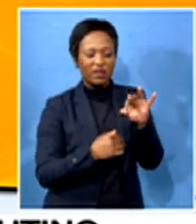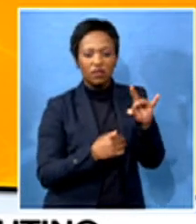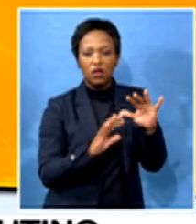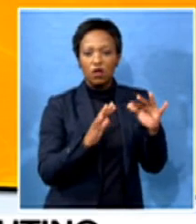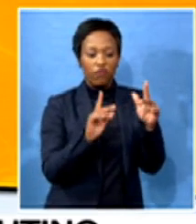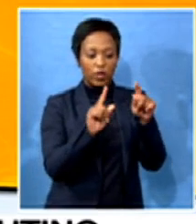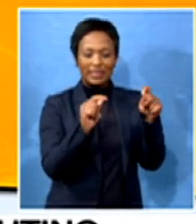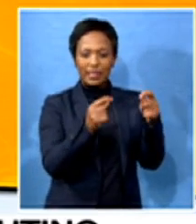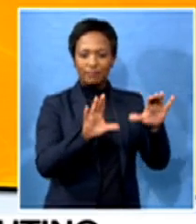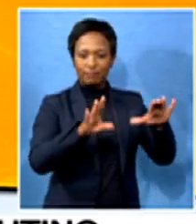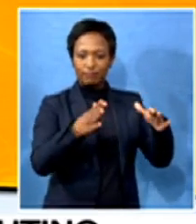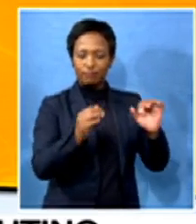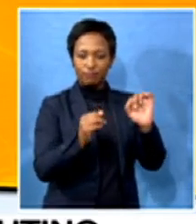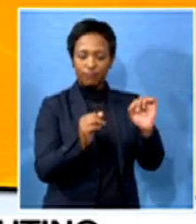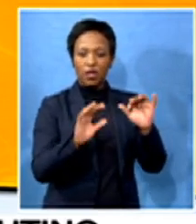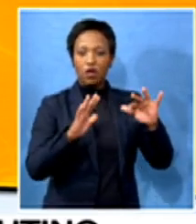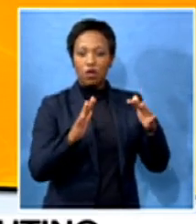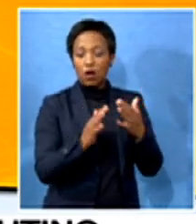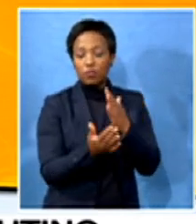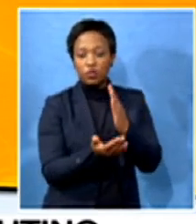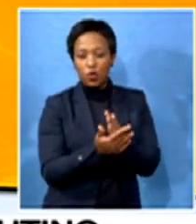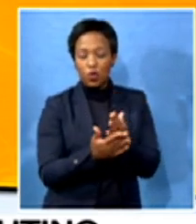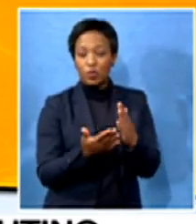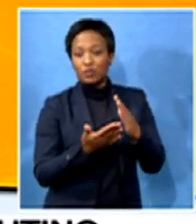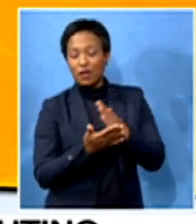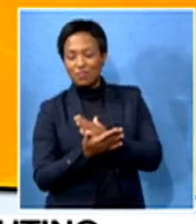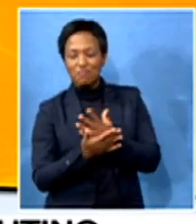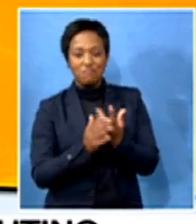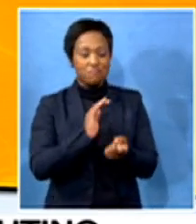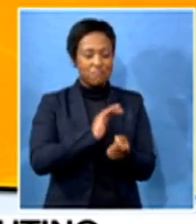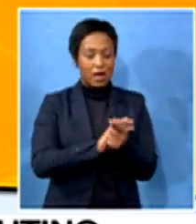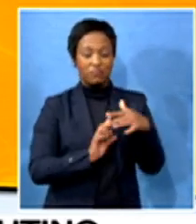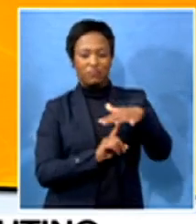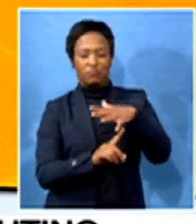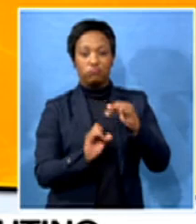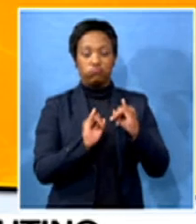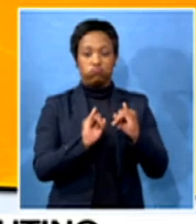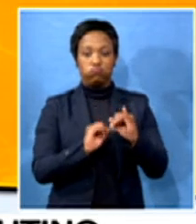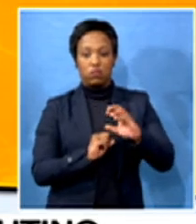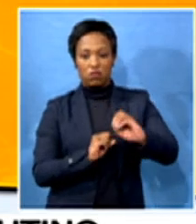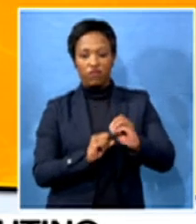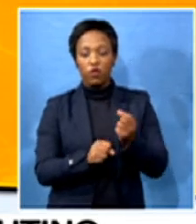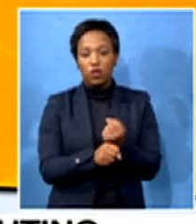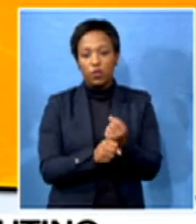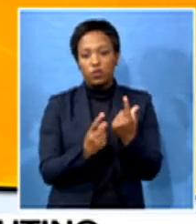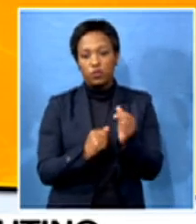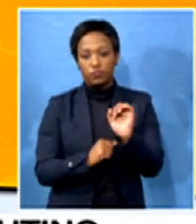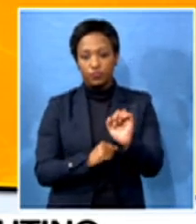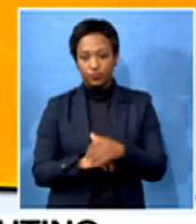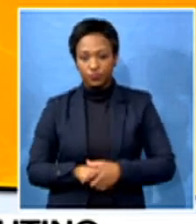team? Because surely you must come across some very harrowing circumstances in your course of work.